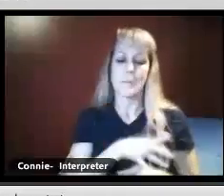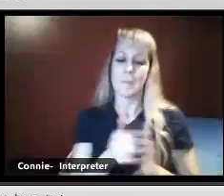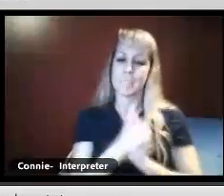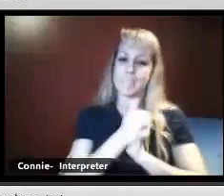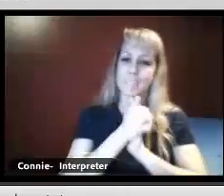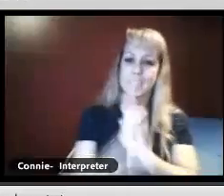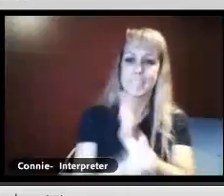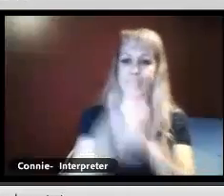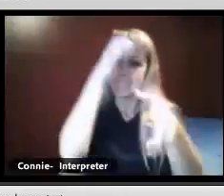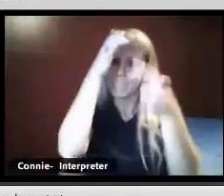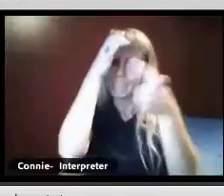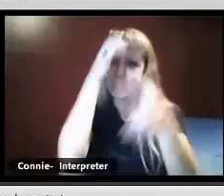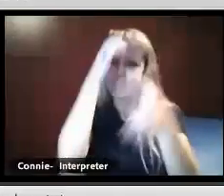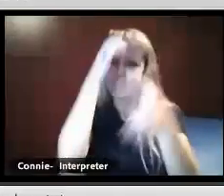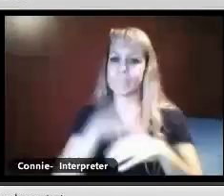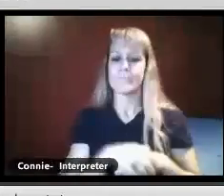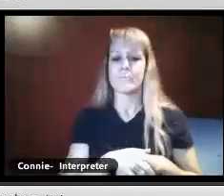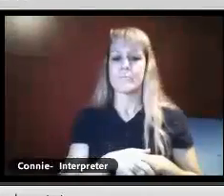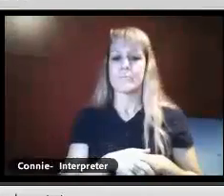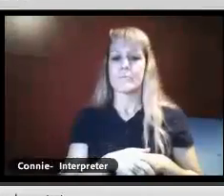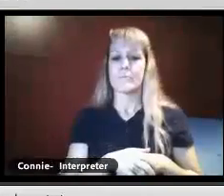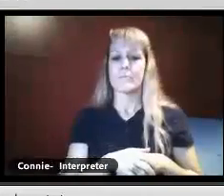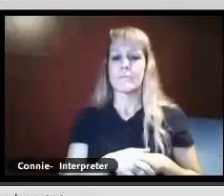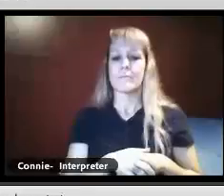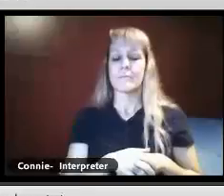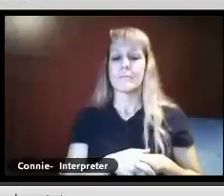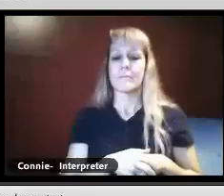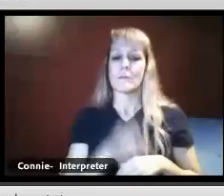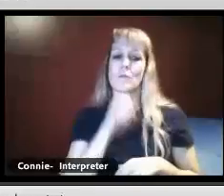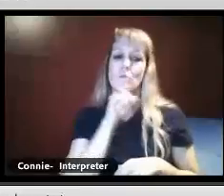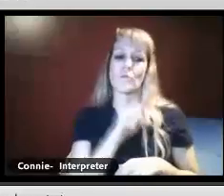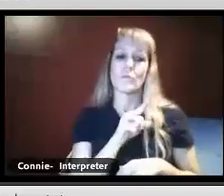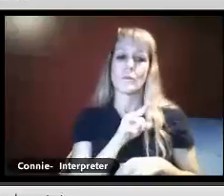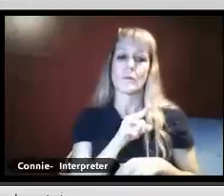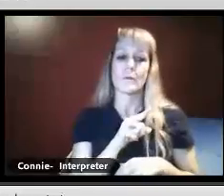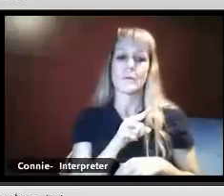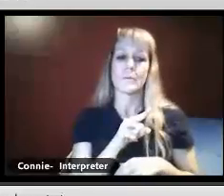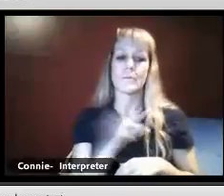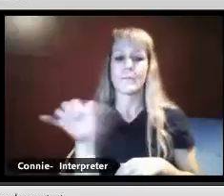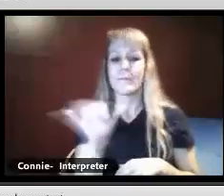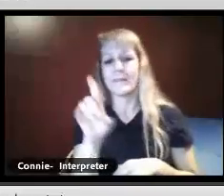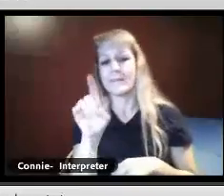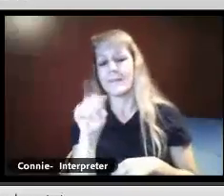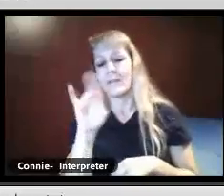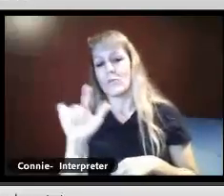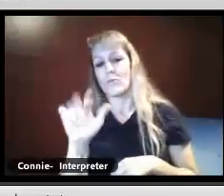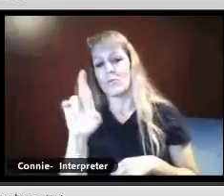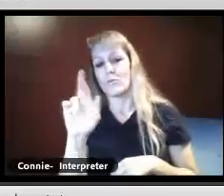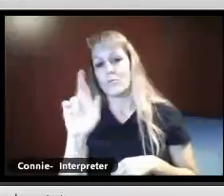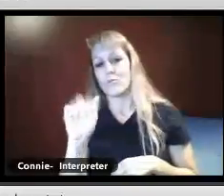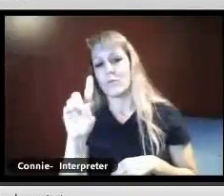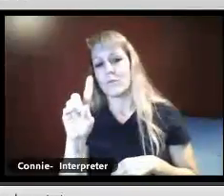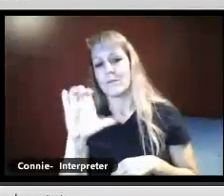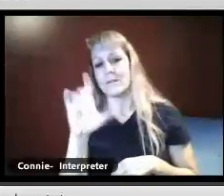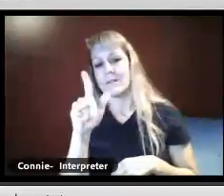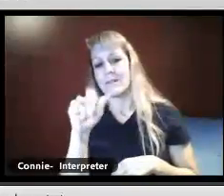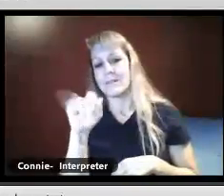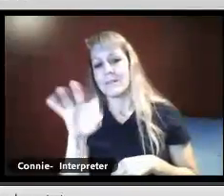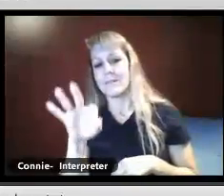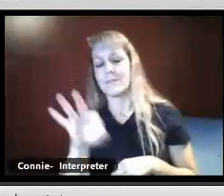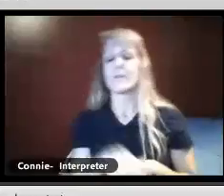hard to comprehend. He was, as Daniel Radcliffe, that's Harry Potter to you, has